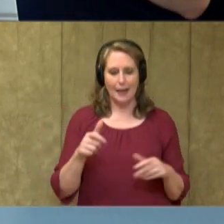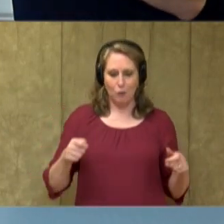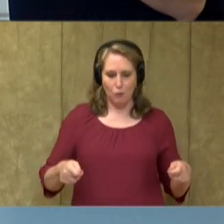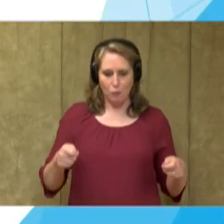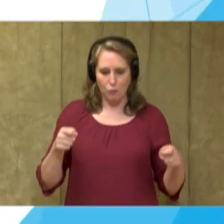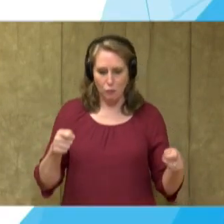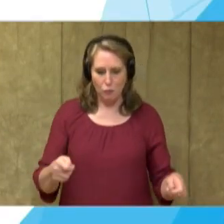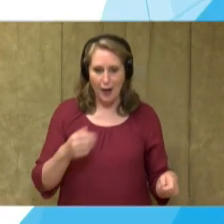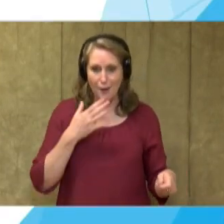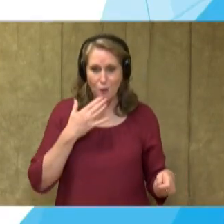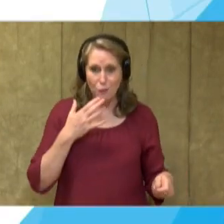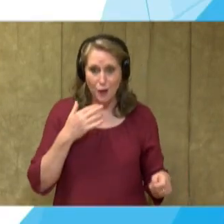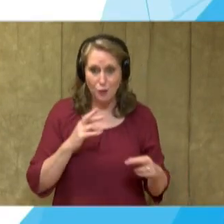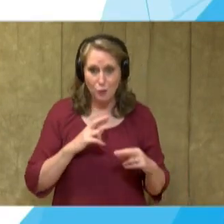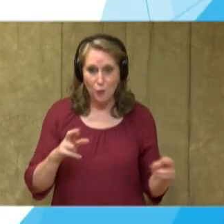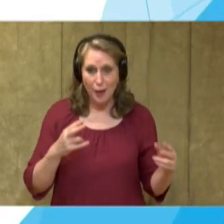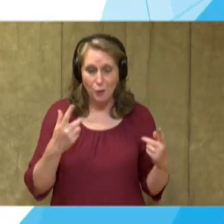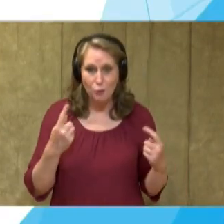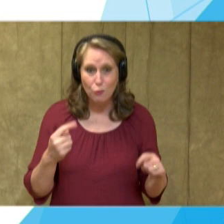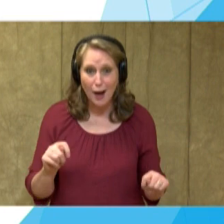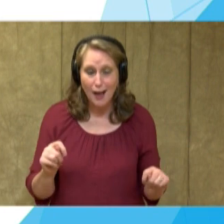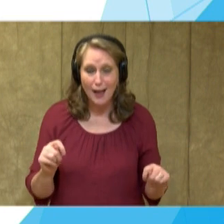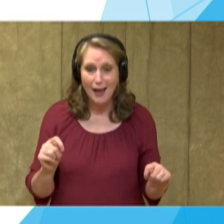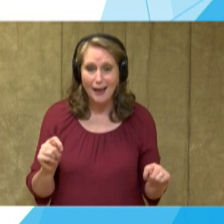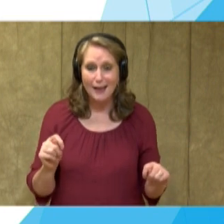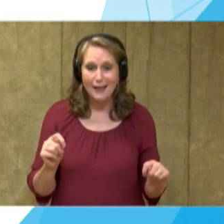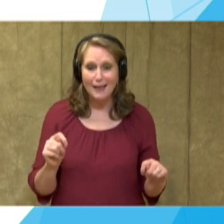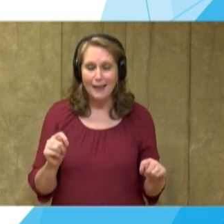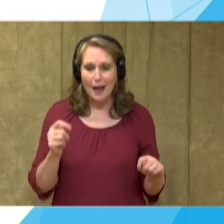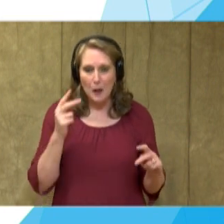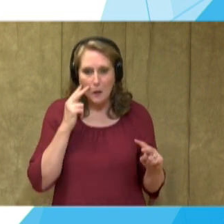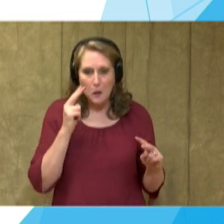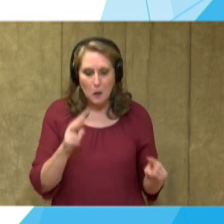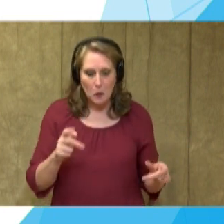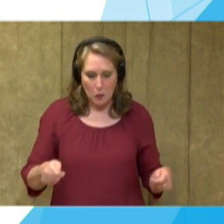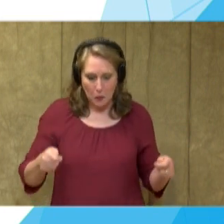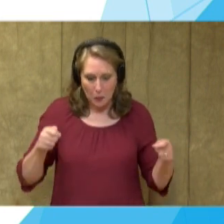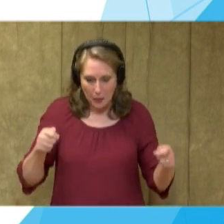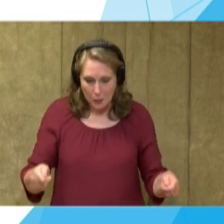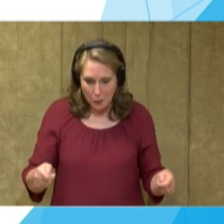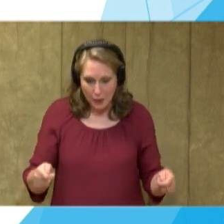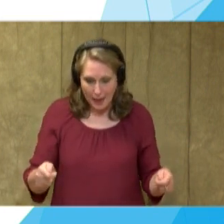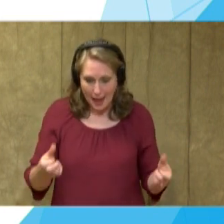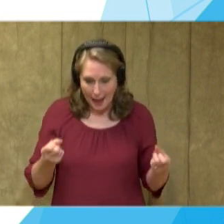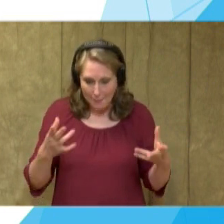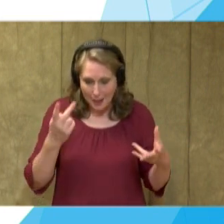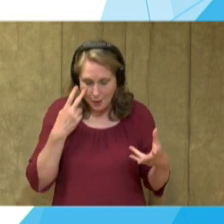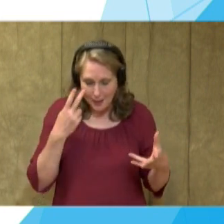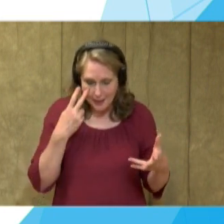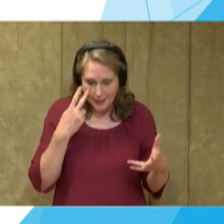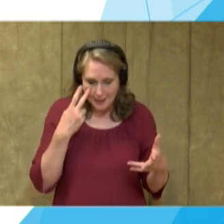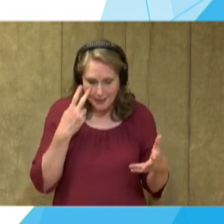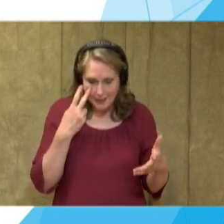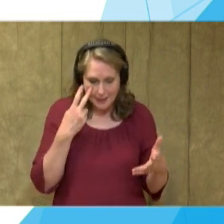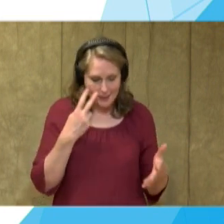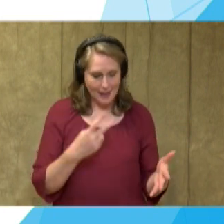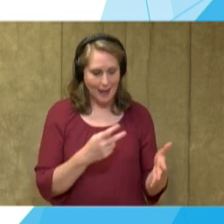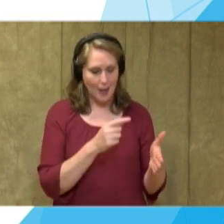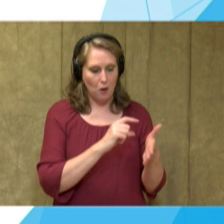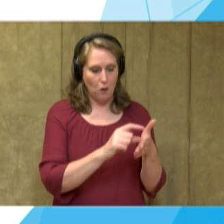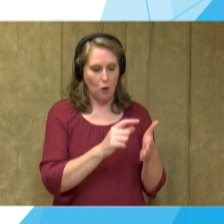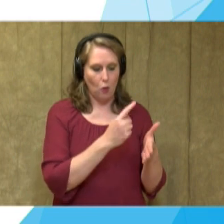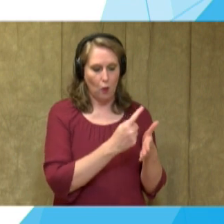of treats. Are you ready to give it a try? All right, so look at his tray of treats there. 3 rows of